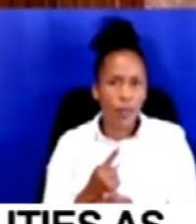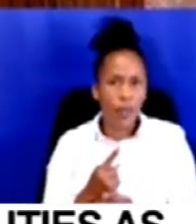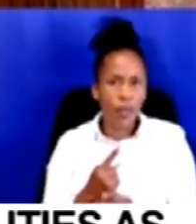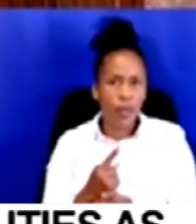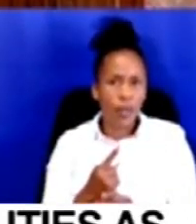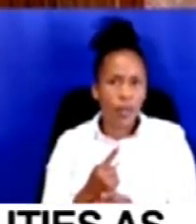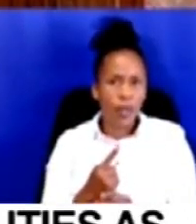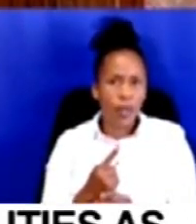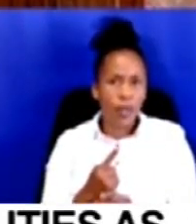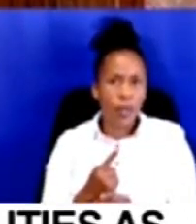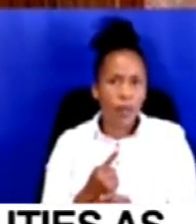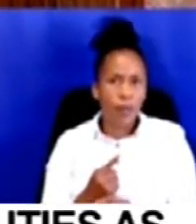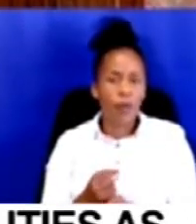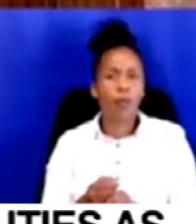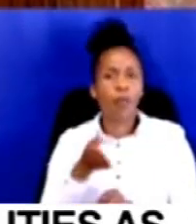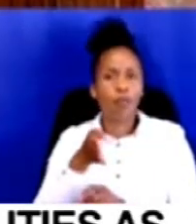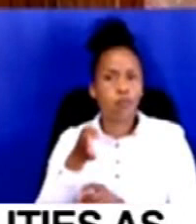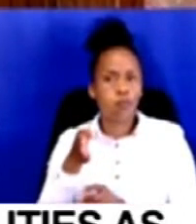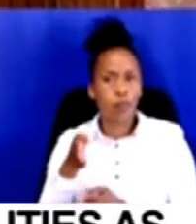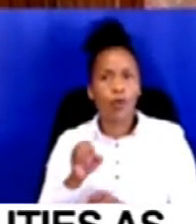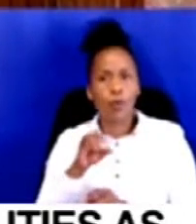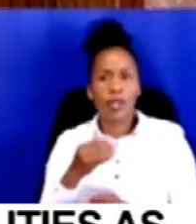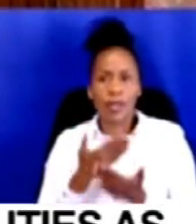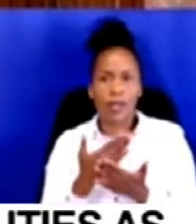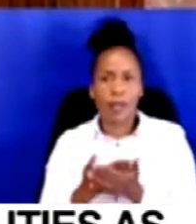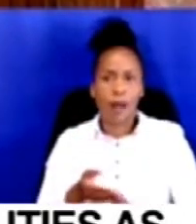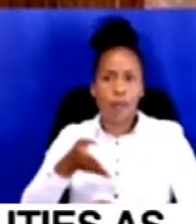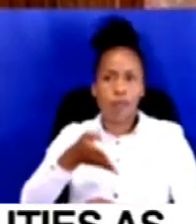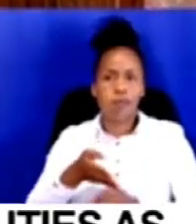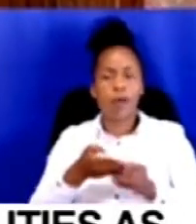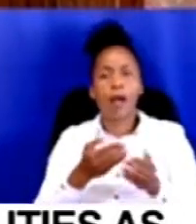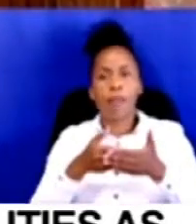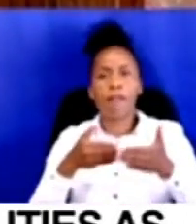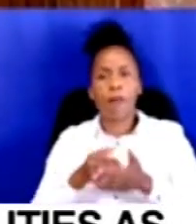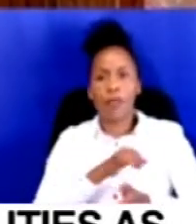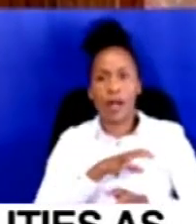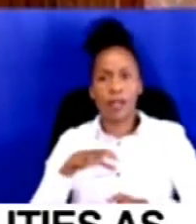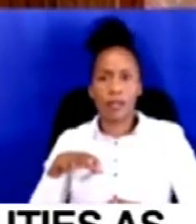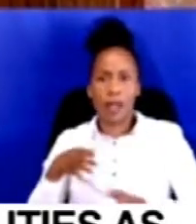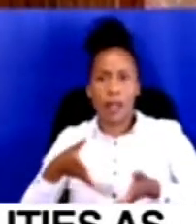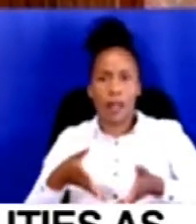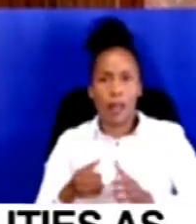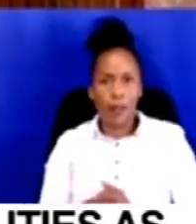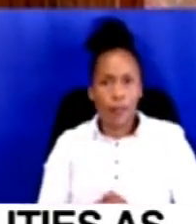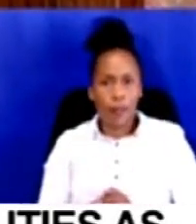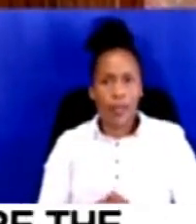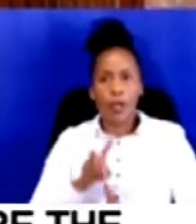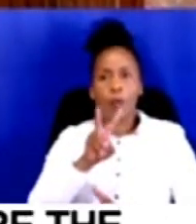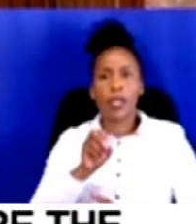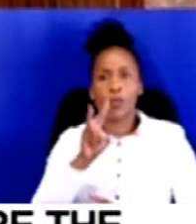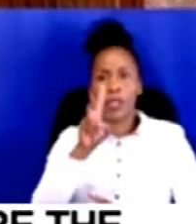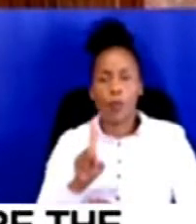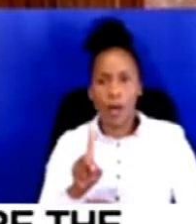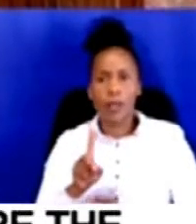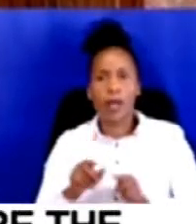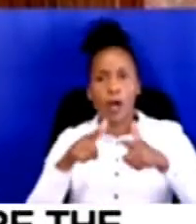responding promptly to confirm your availability to appear before the Council. The 2021 local